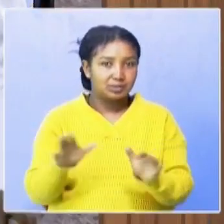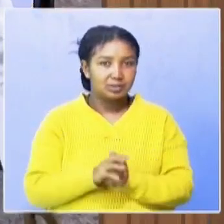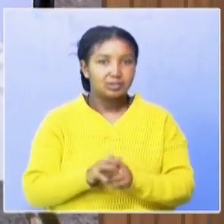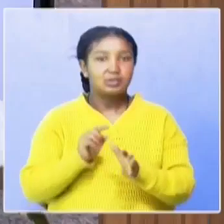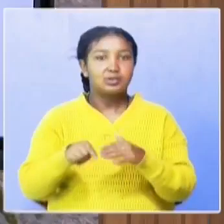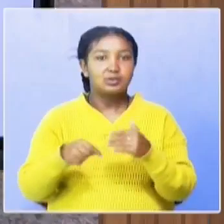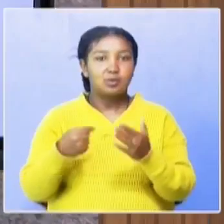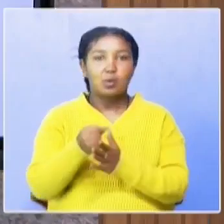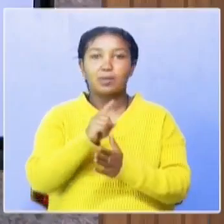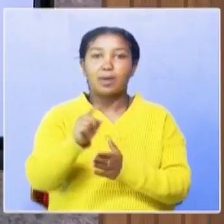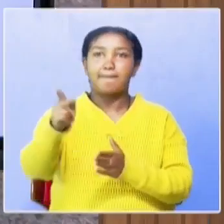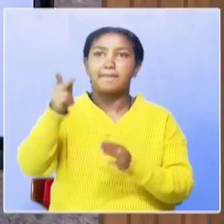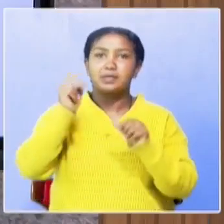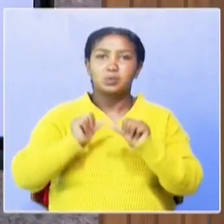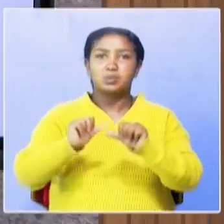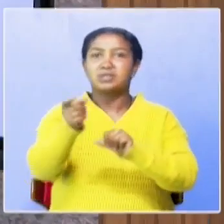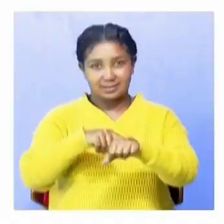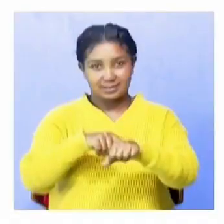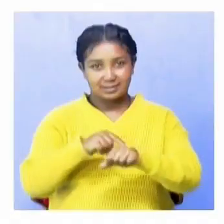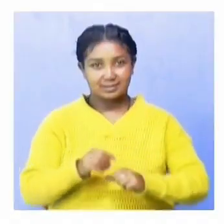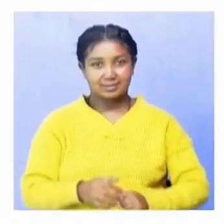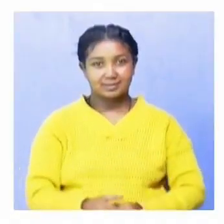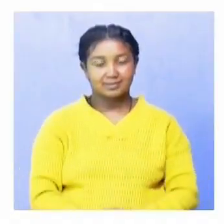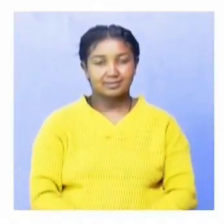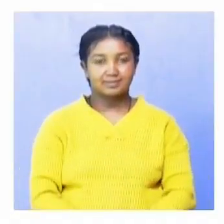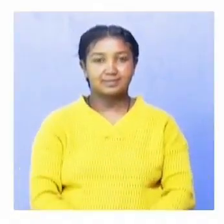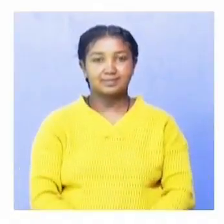So what about past continuous tense?